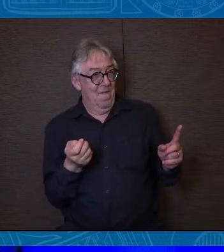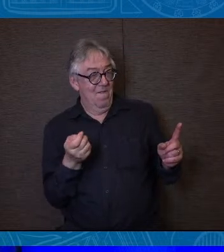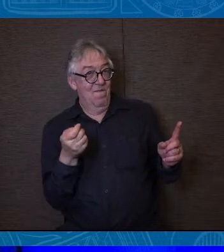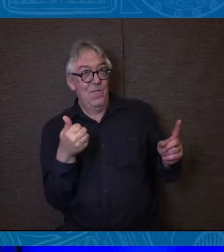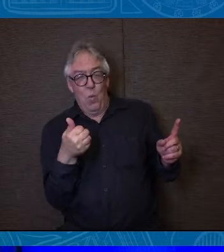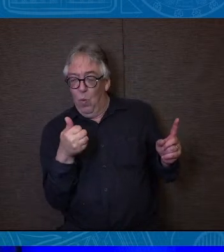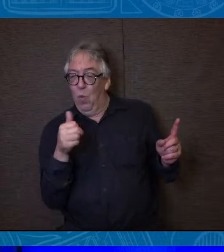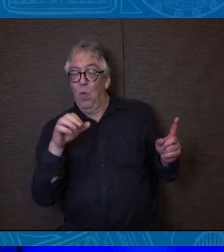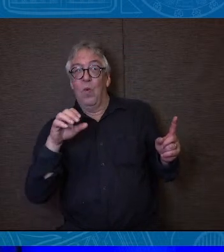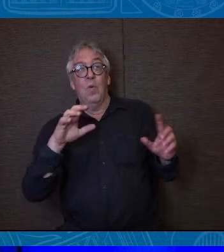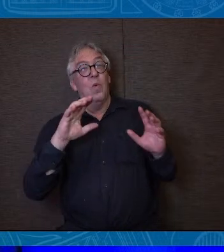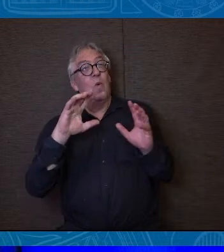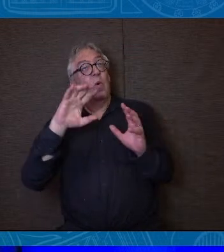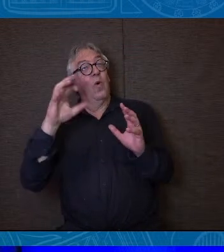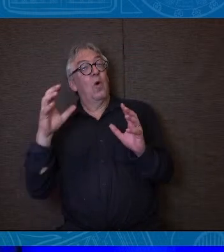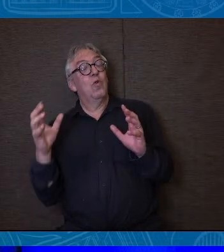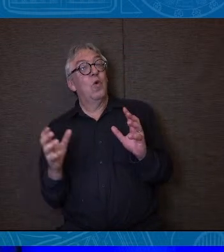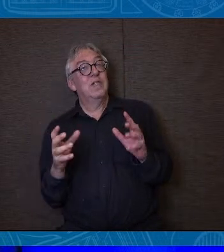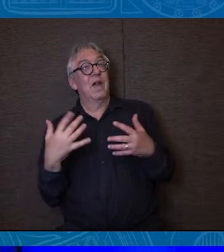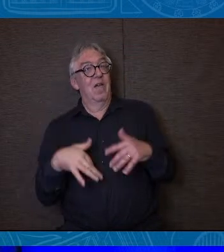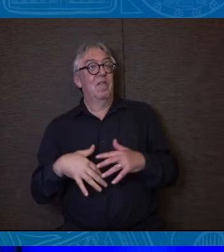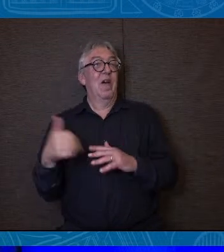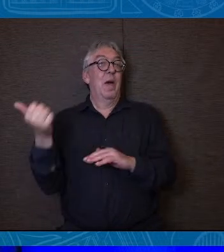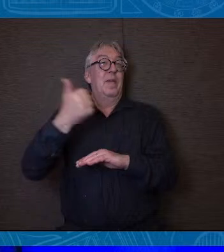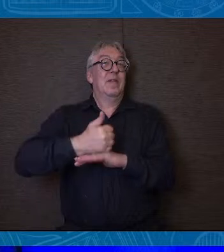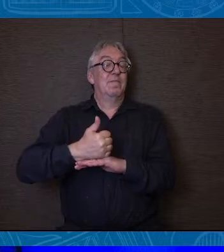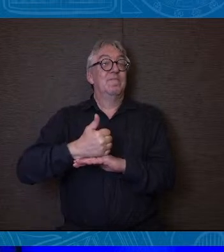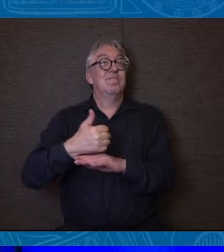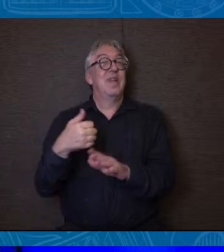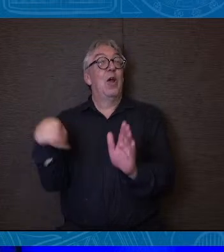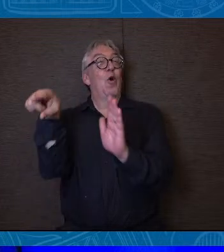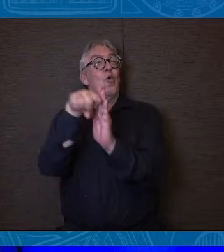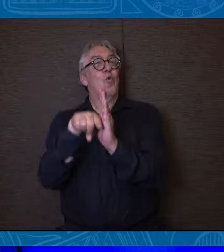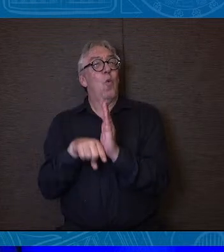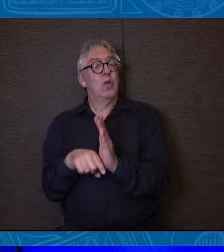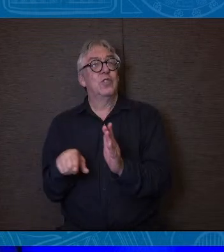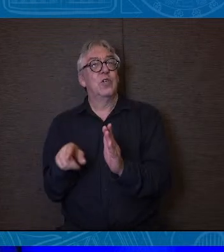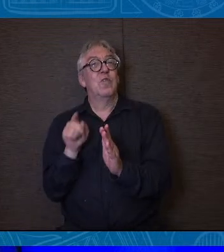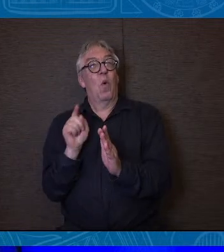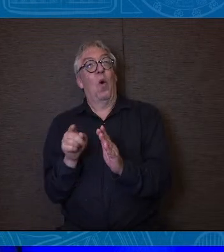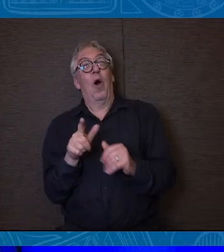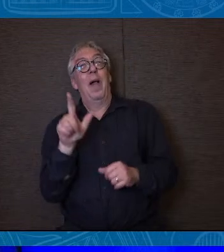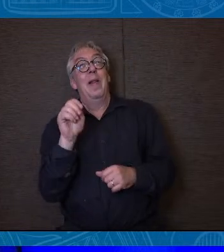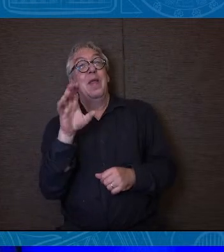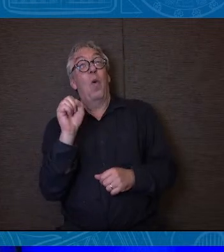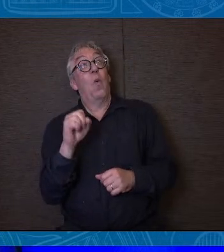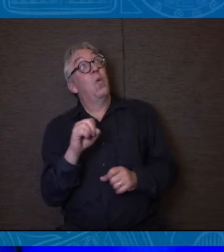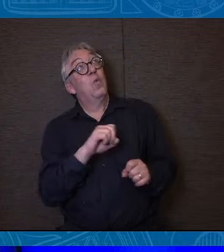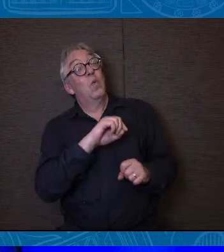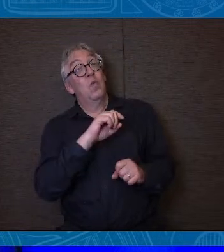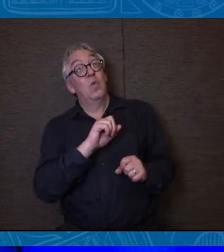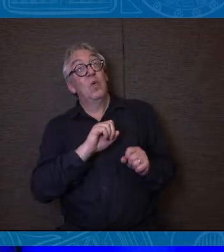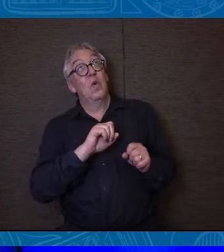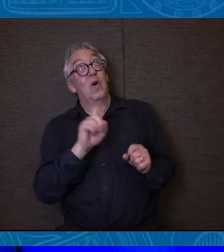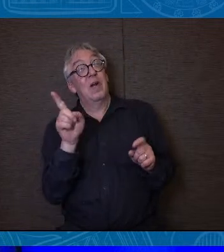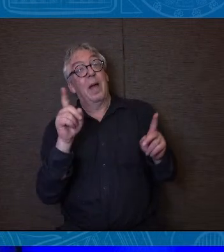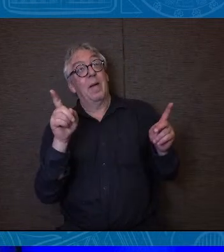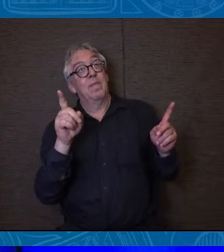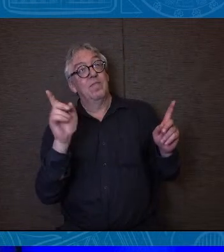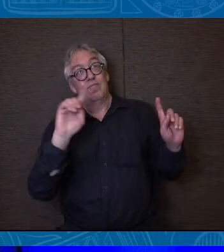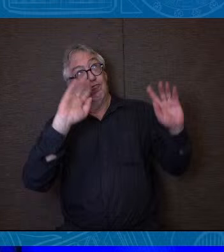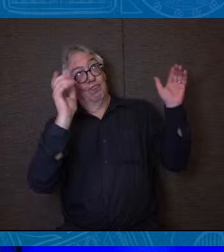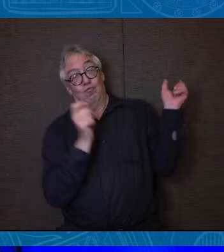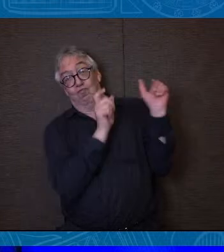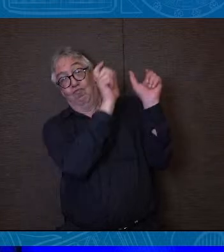full regulations to allow the LEO satellite to deploy. And then there are some